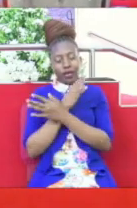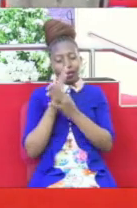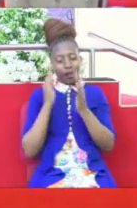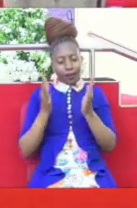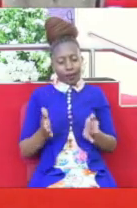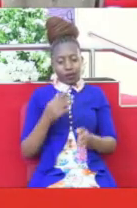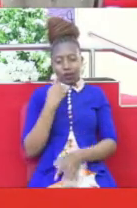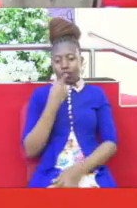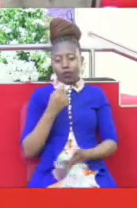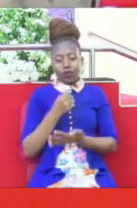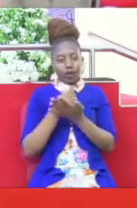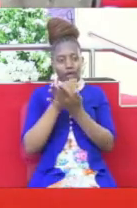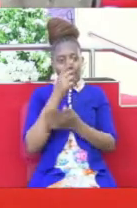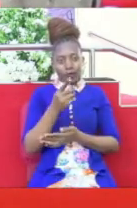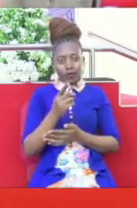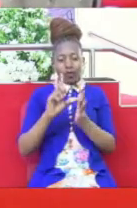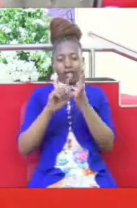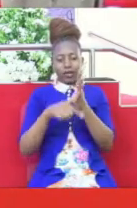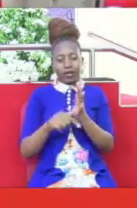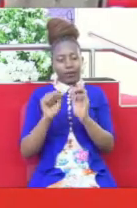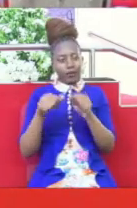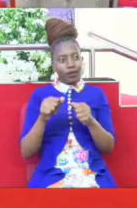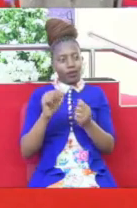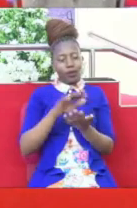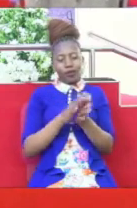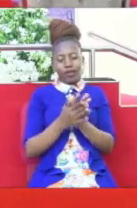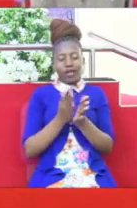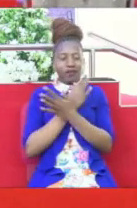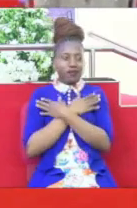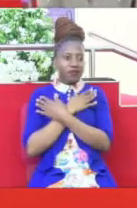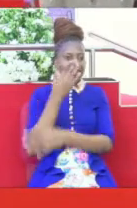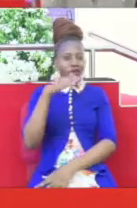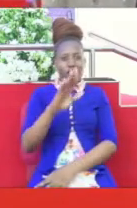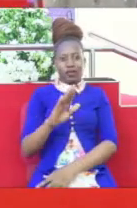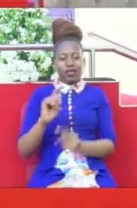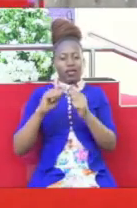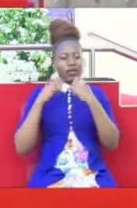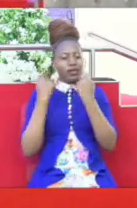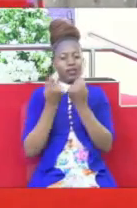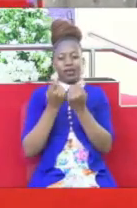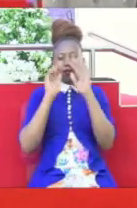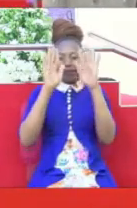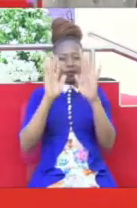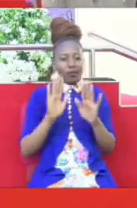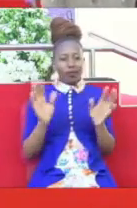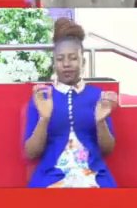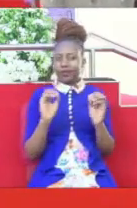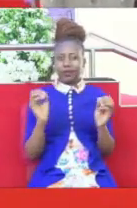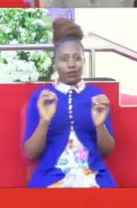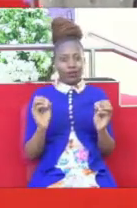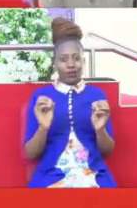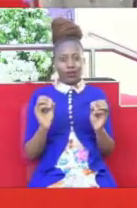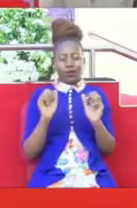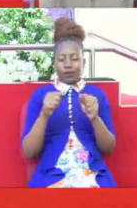ile siku ambayo utaaga. No matter what tribe they came from. Haijalishi wametoka katika kabila gani. They would be welcome in your house at any